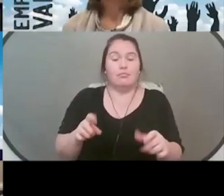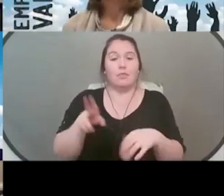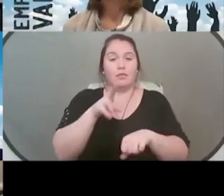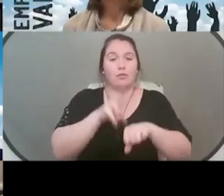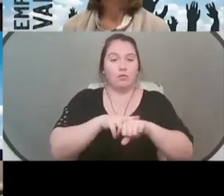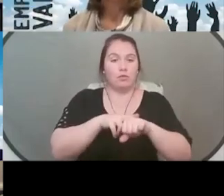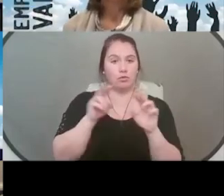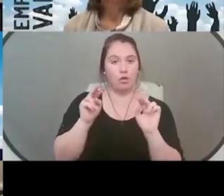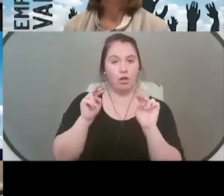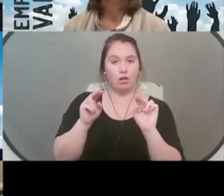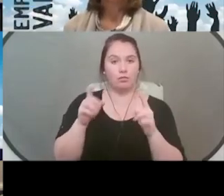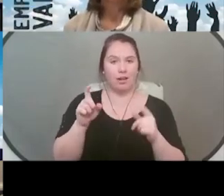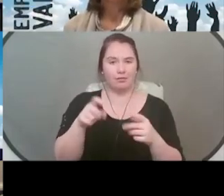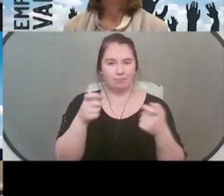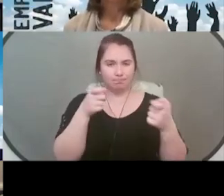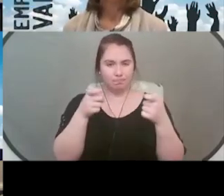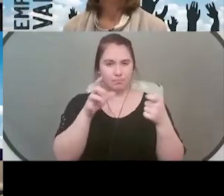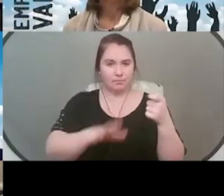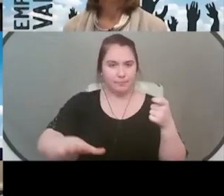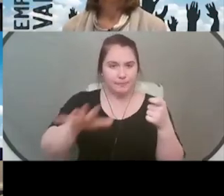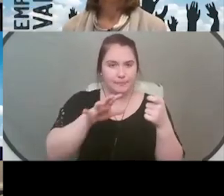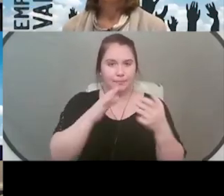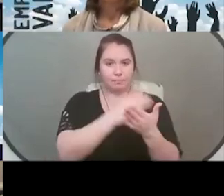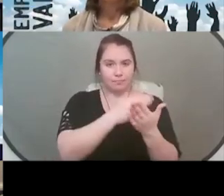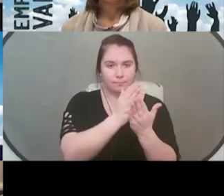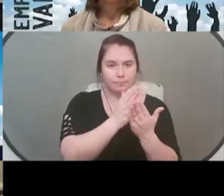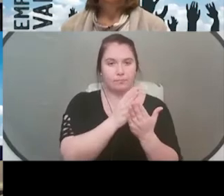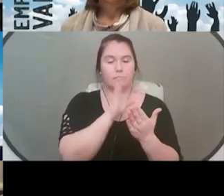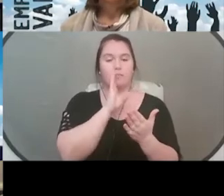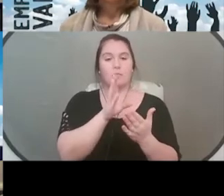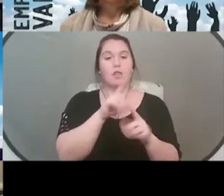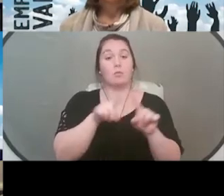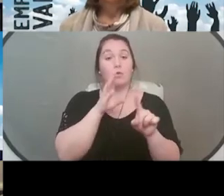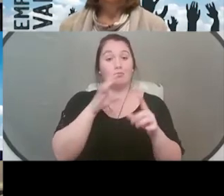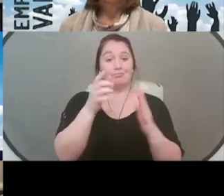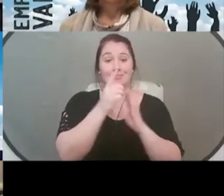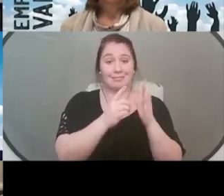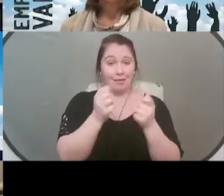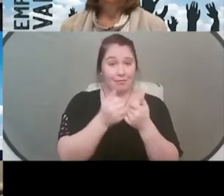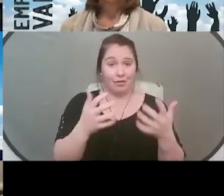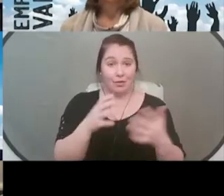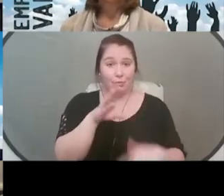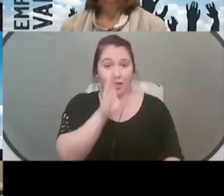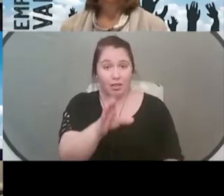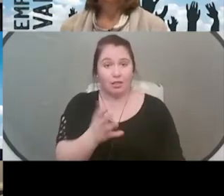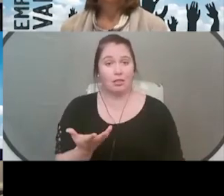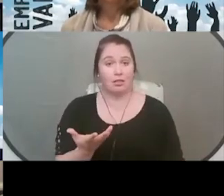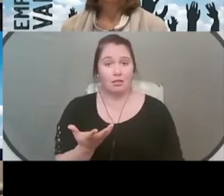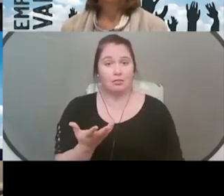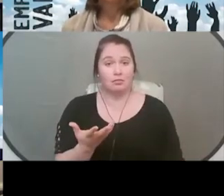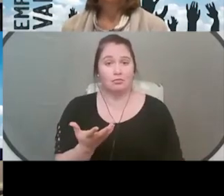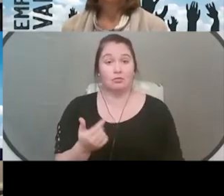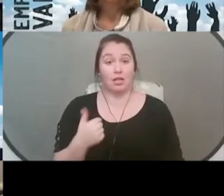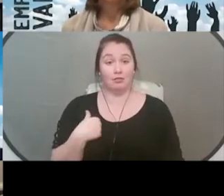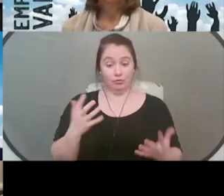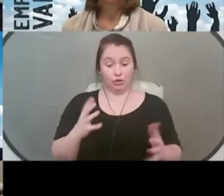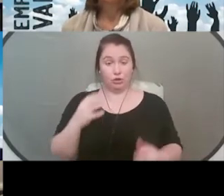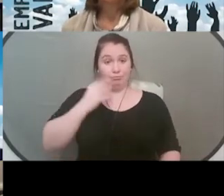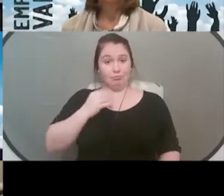our space and our budget, but we get to design it all. And so I've seen those tennis